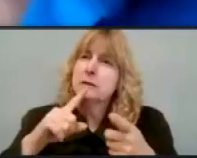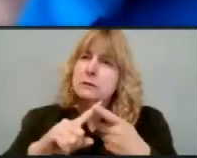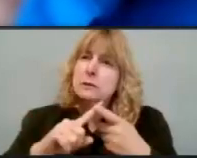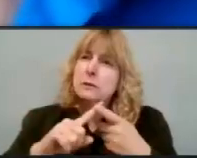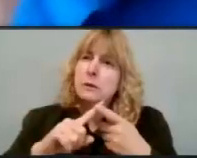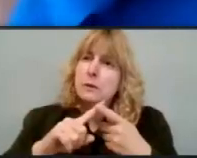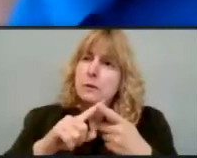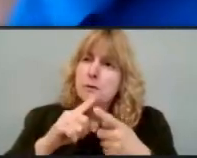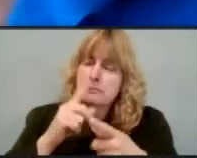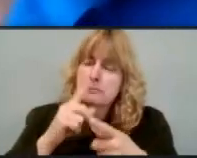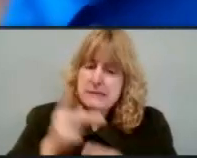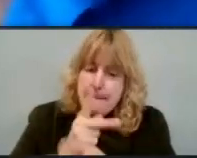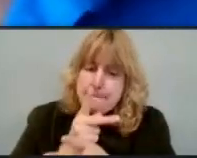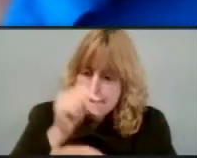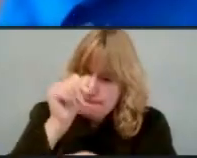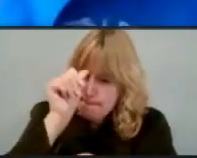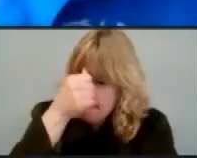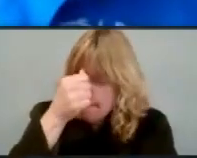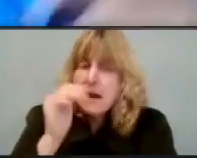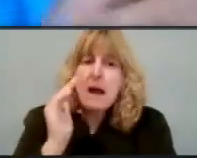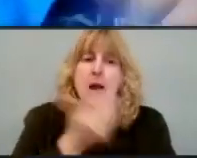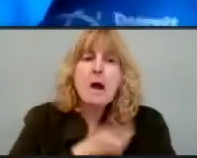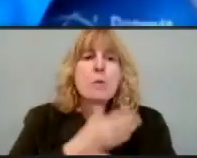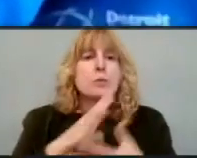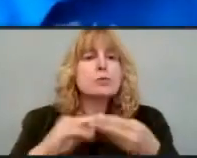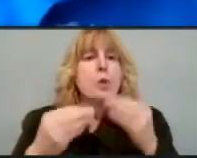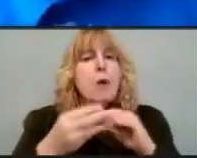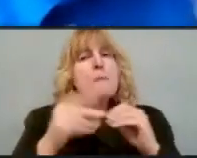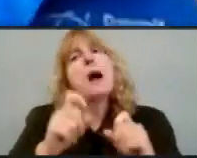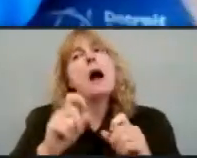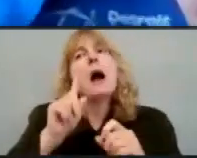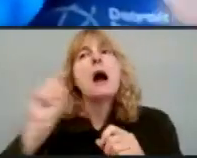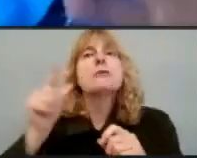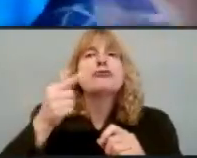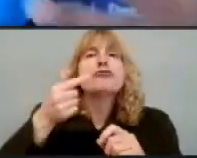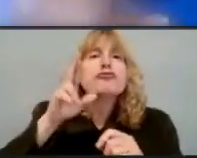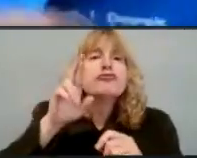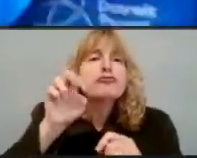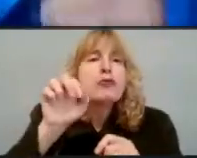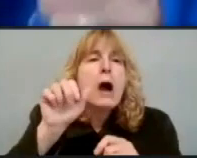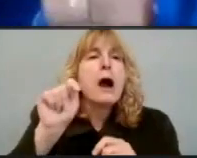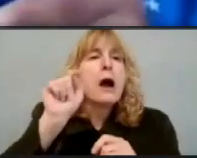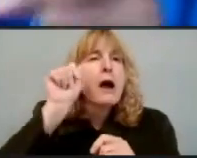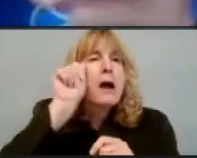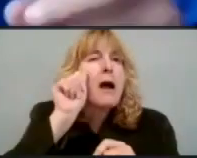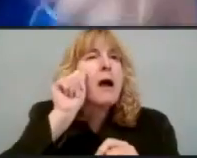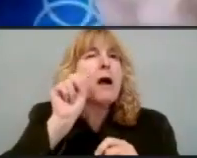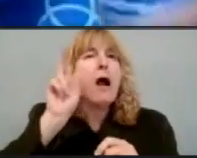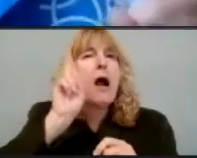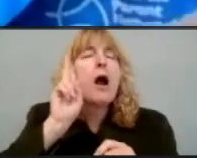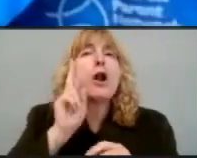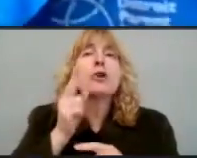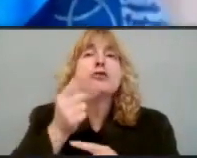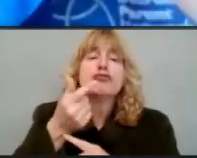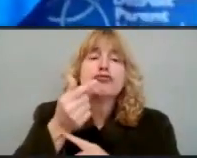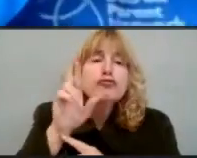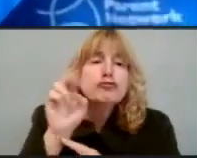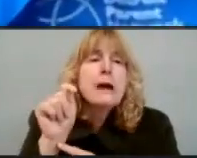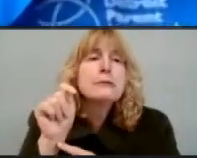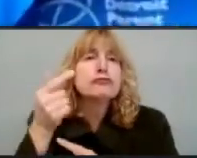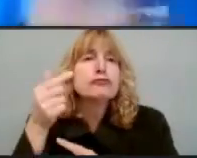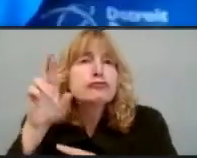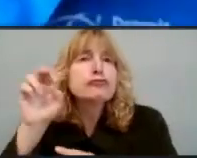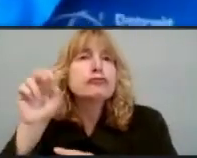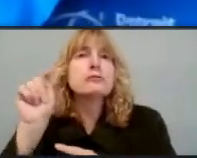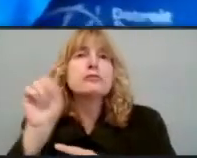great aunt, our uncle, our great great grandmother, those that are with us, the time is now to